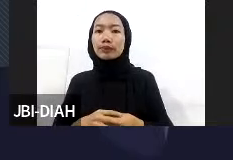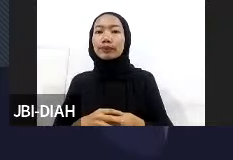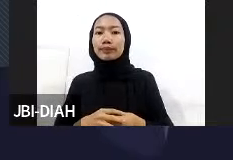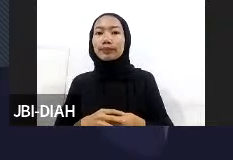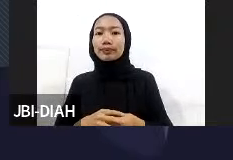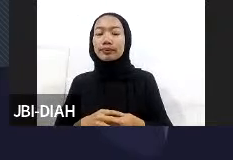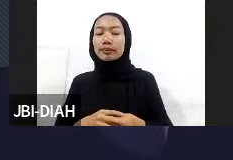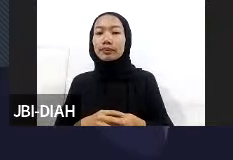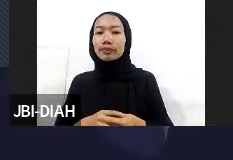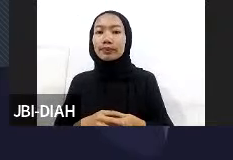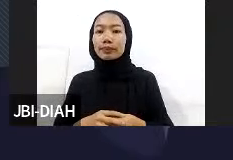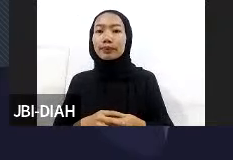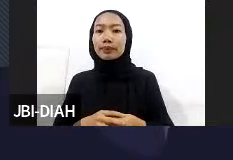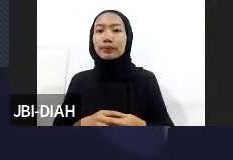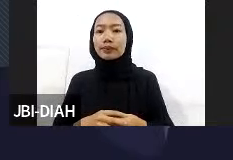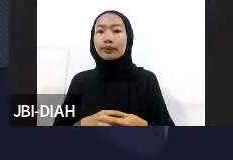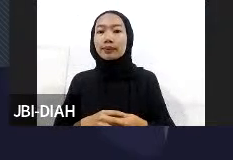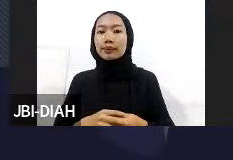Yep.